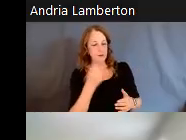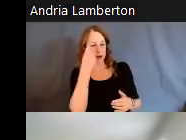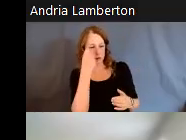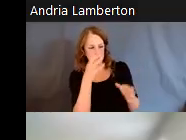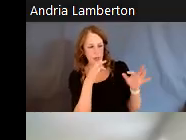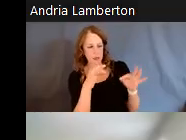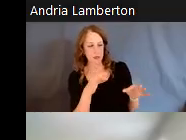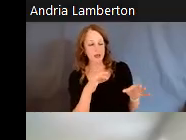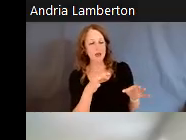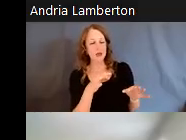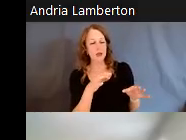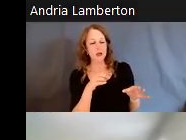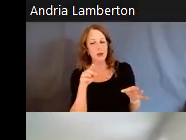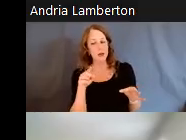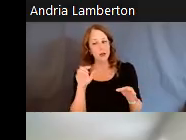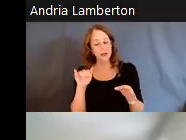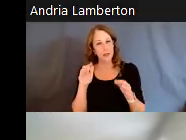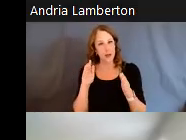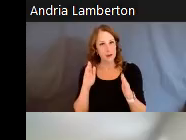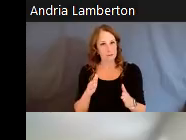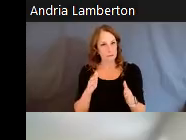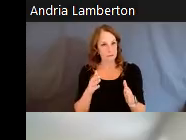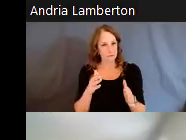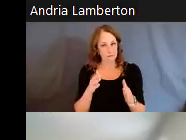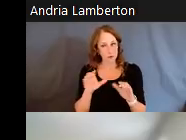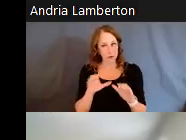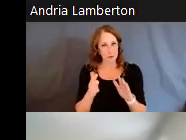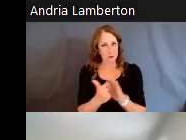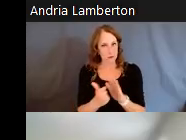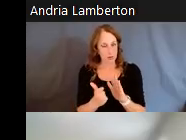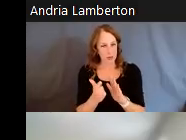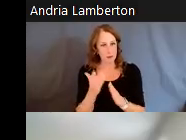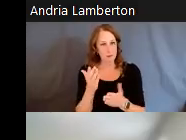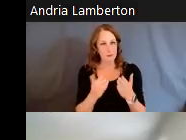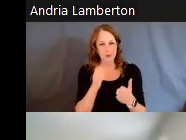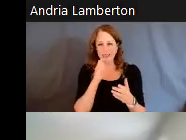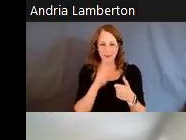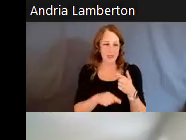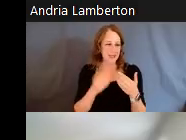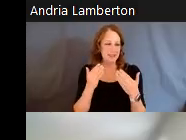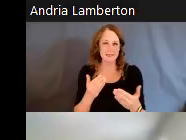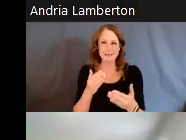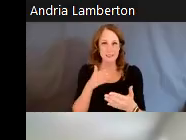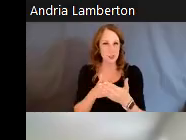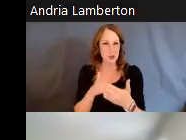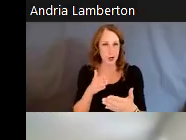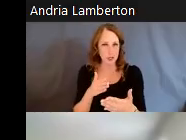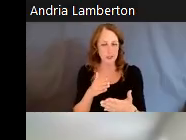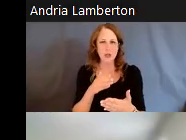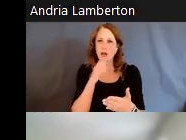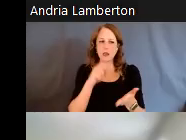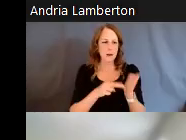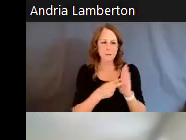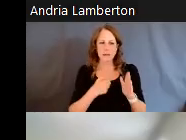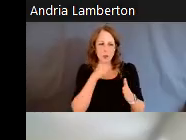the fact that a particular crime may not be chargeable does not mean that the prosecutor's office thinks that what the